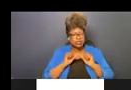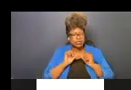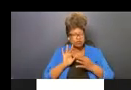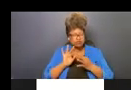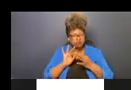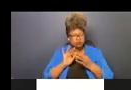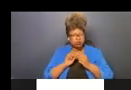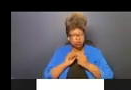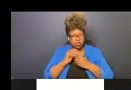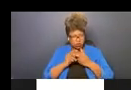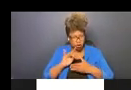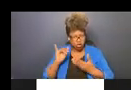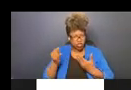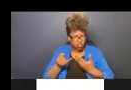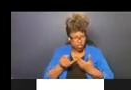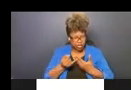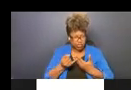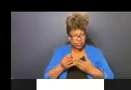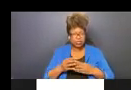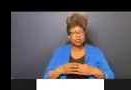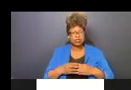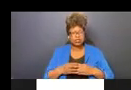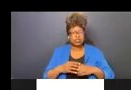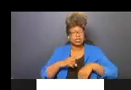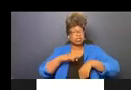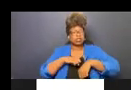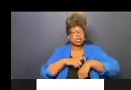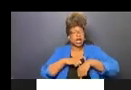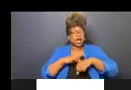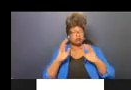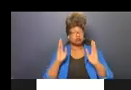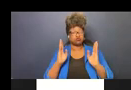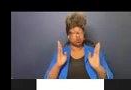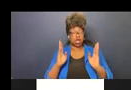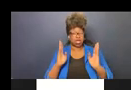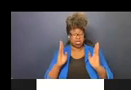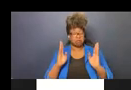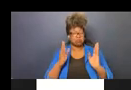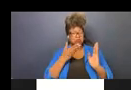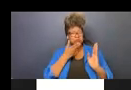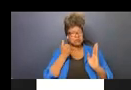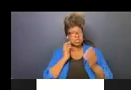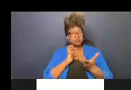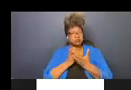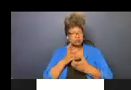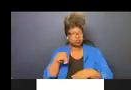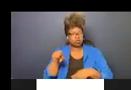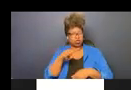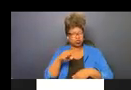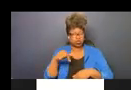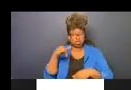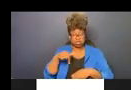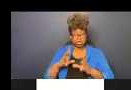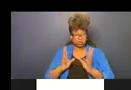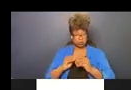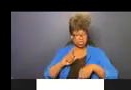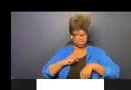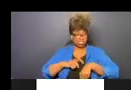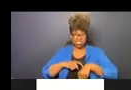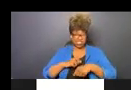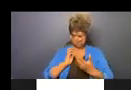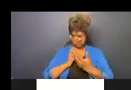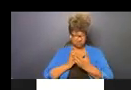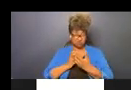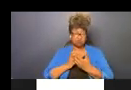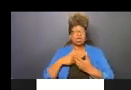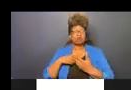project on a time frame that works for you. You know, if these meetings and the timing for them doesn't work, then you know, there's